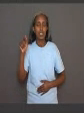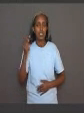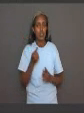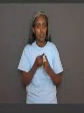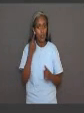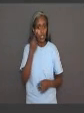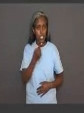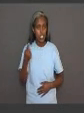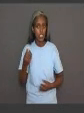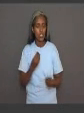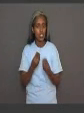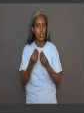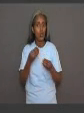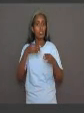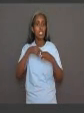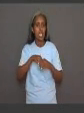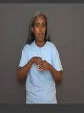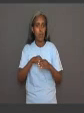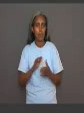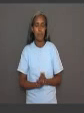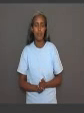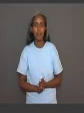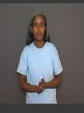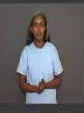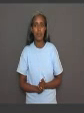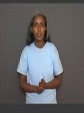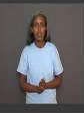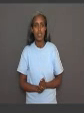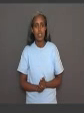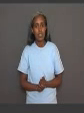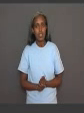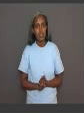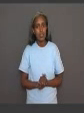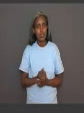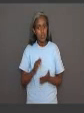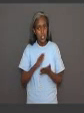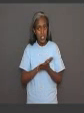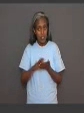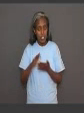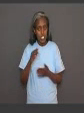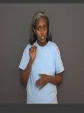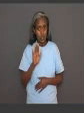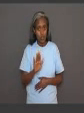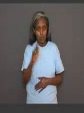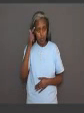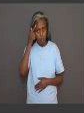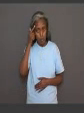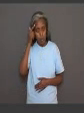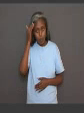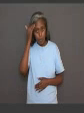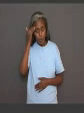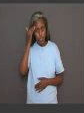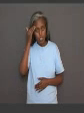each shop's income. To refresh your memory, the